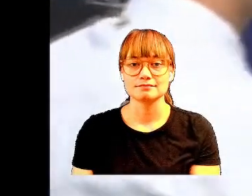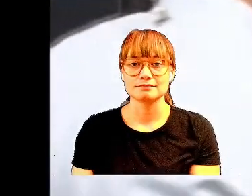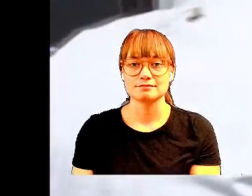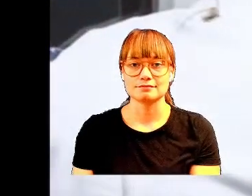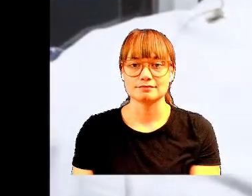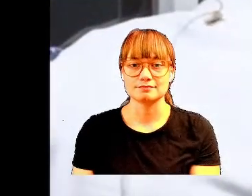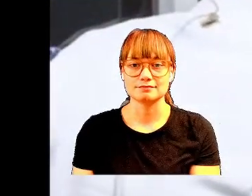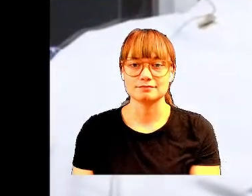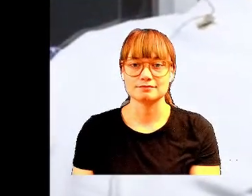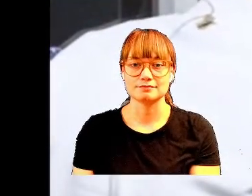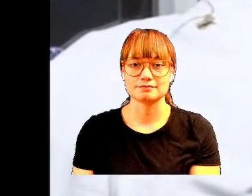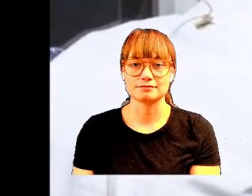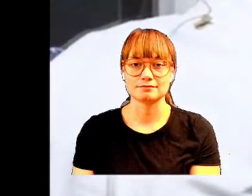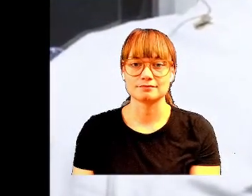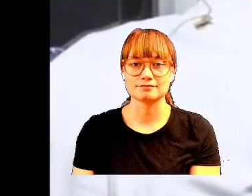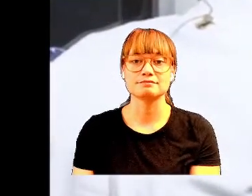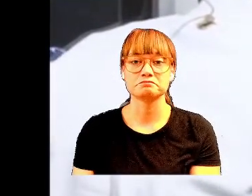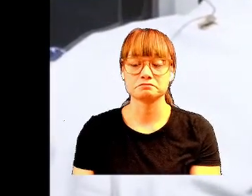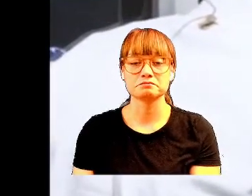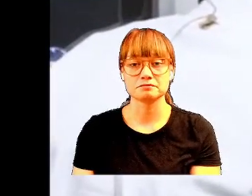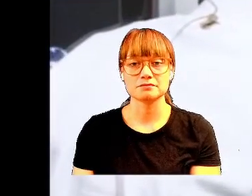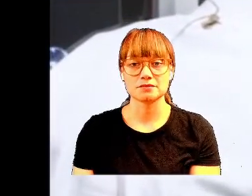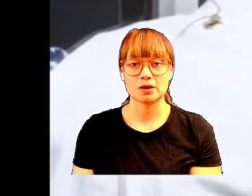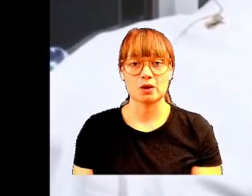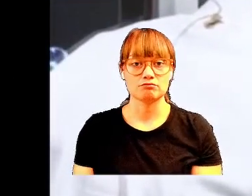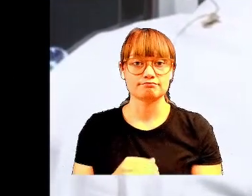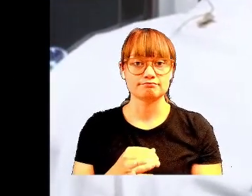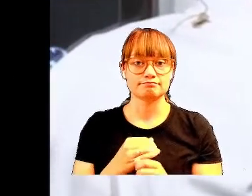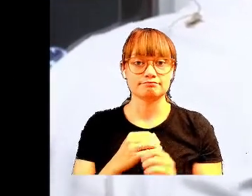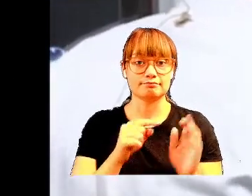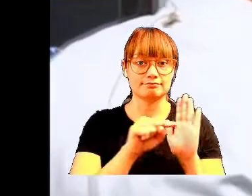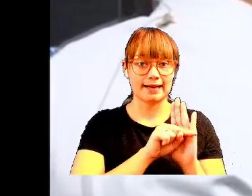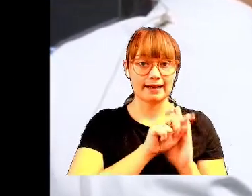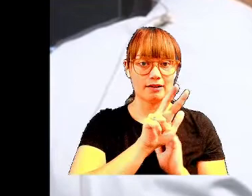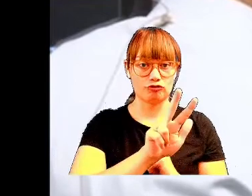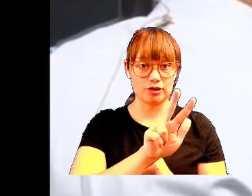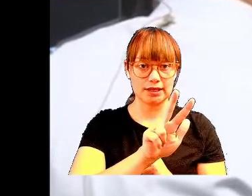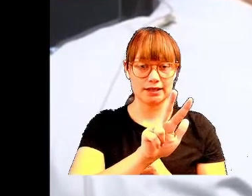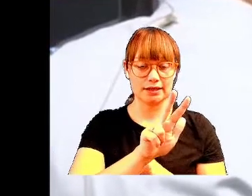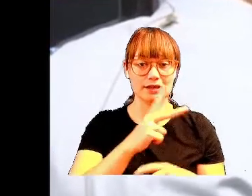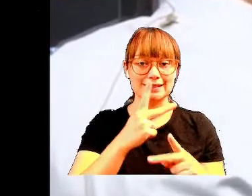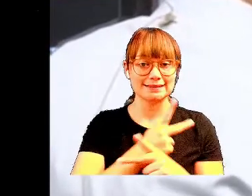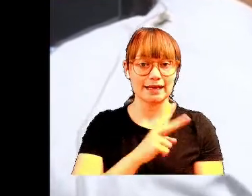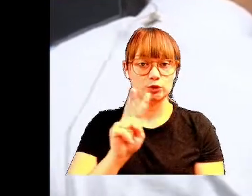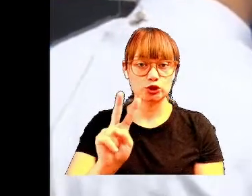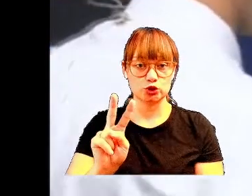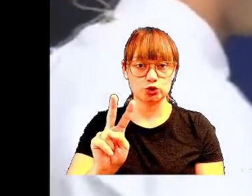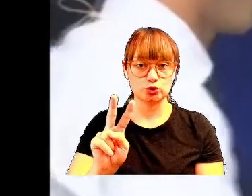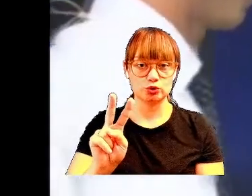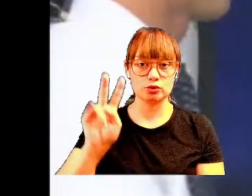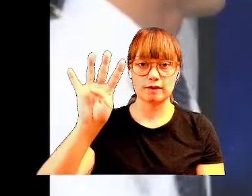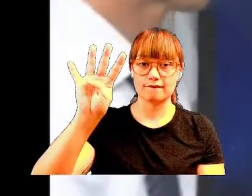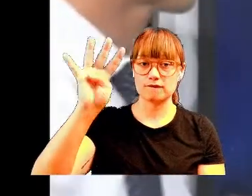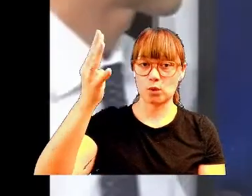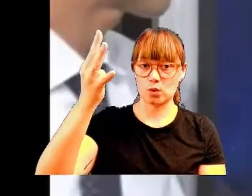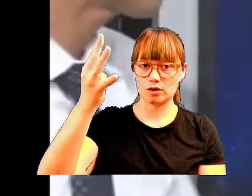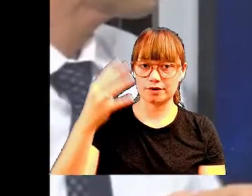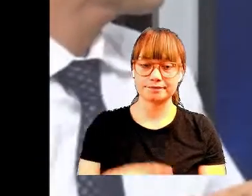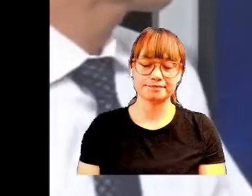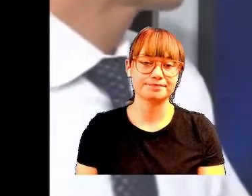In this case, we'll have -3 times 2 to the 4th power.